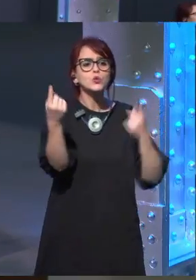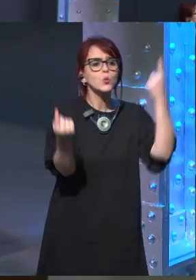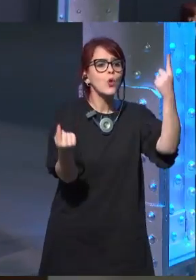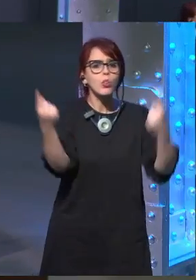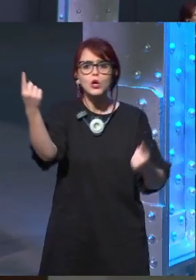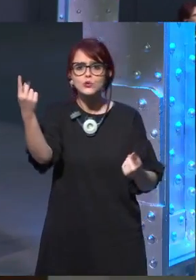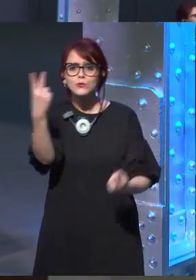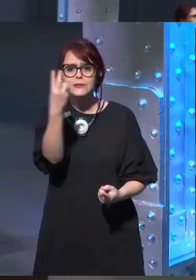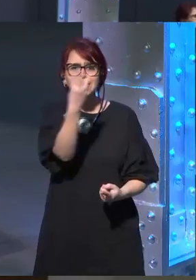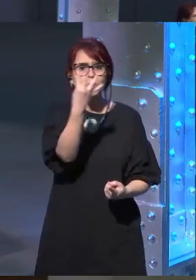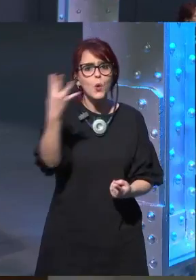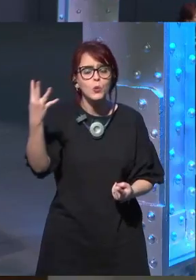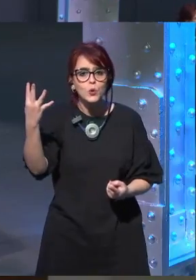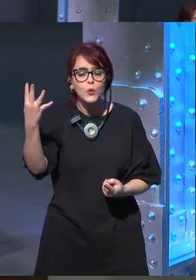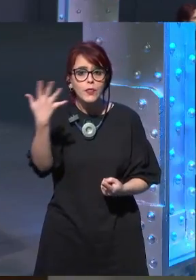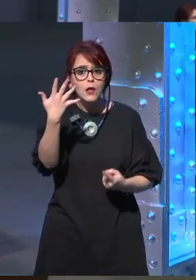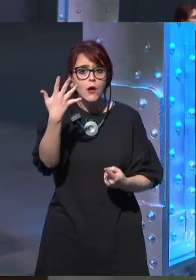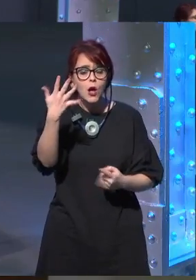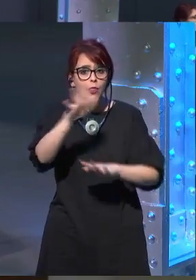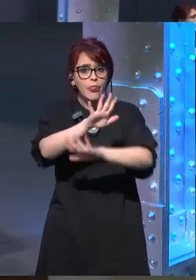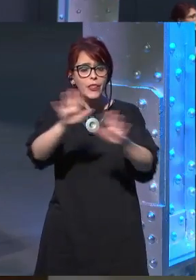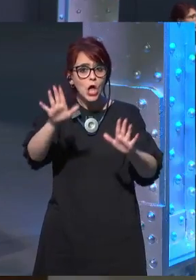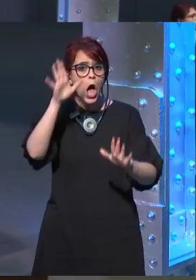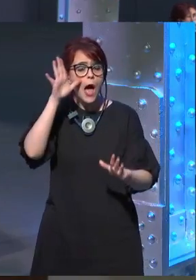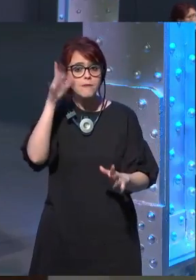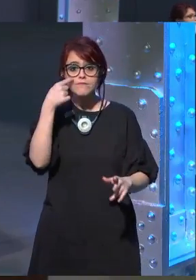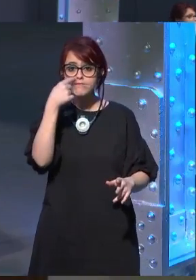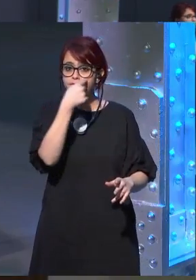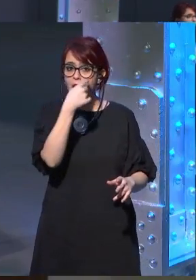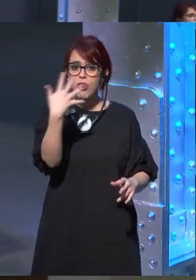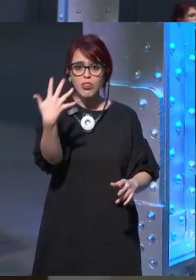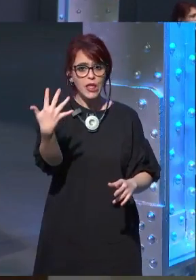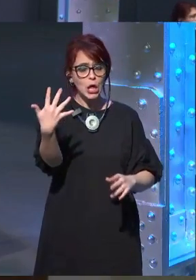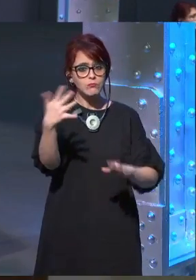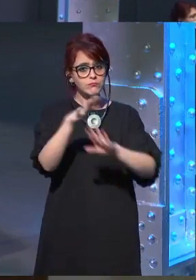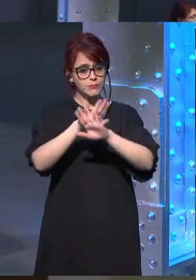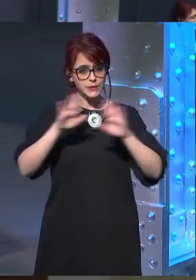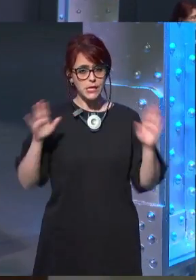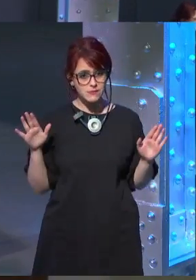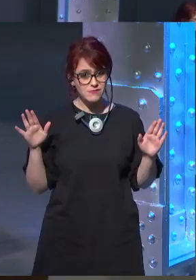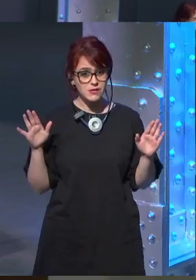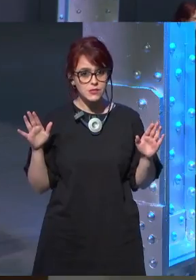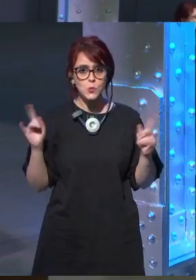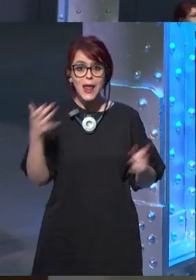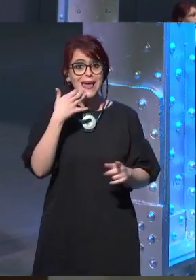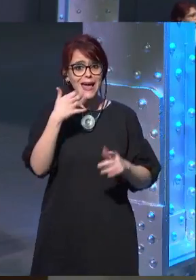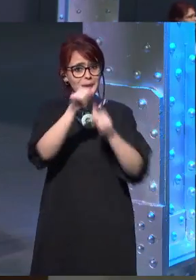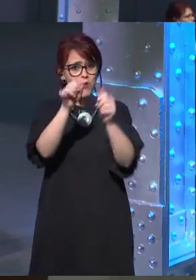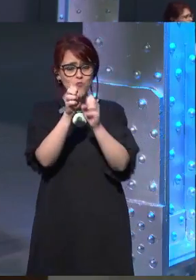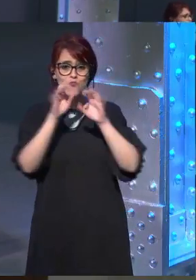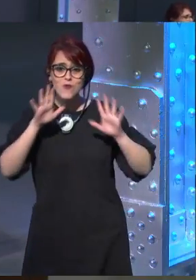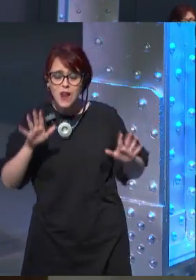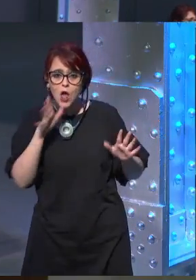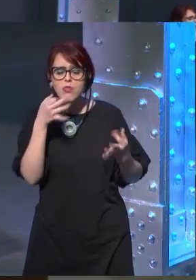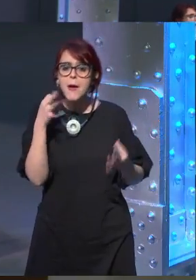1, 2, 3, 4. Yet that's all everybody's talking about. Right? There's a good example of